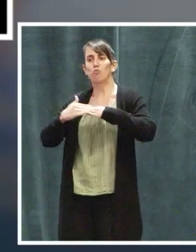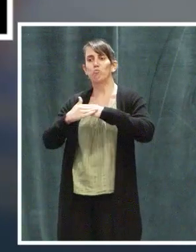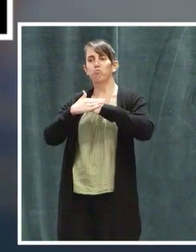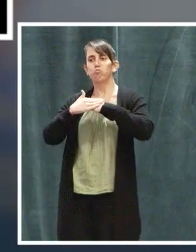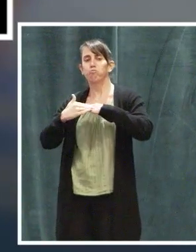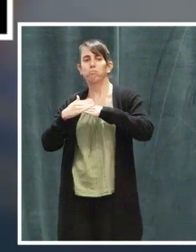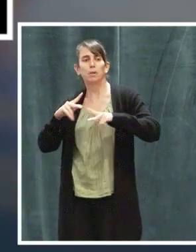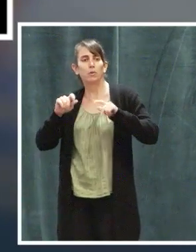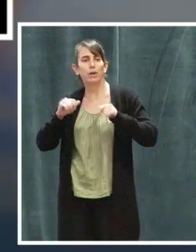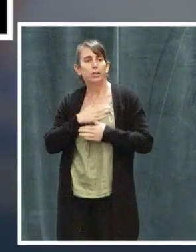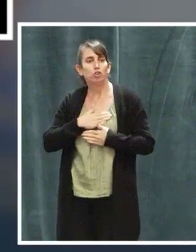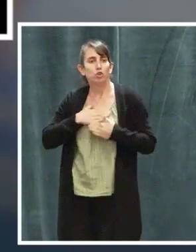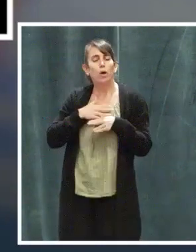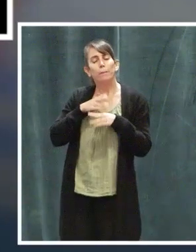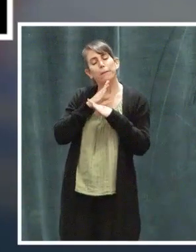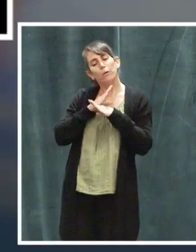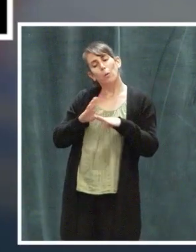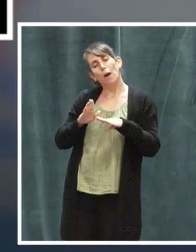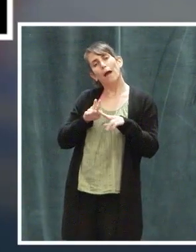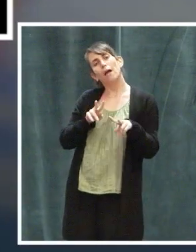quiet and looking at the water.